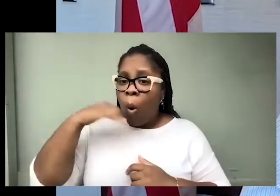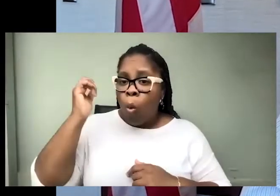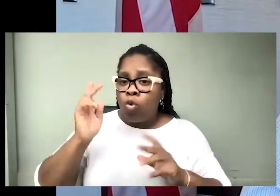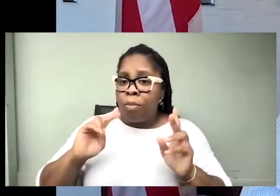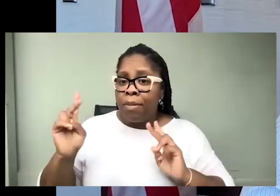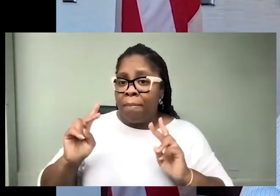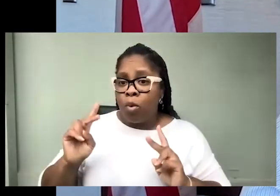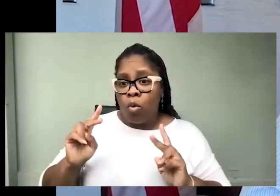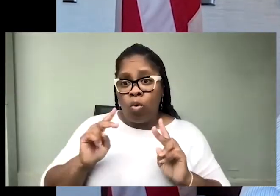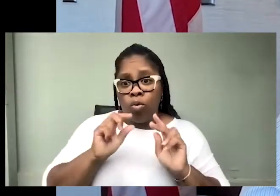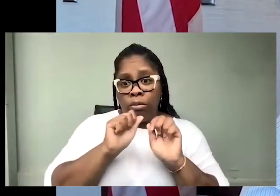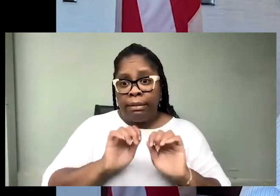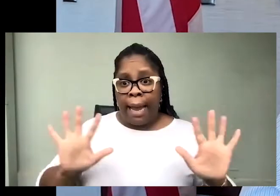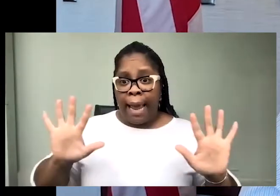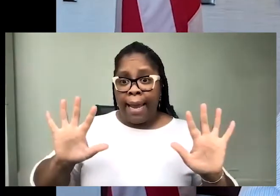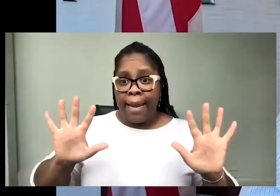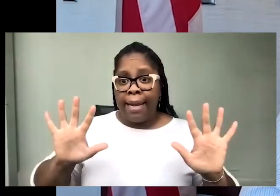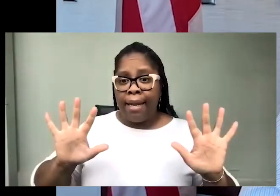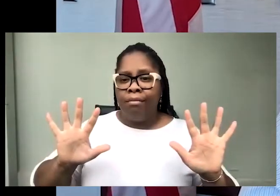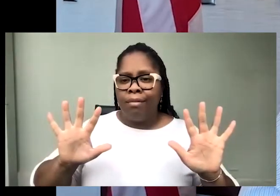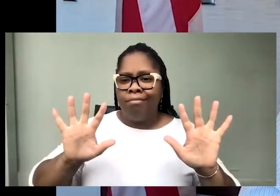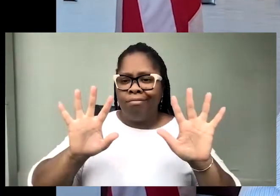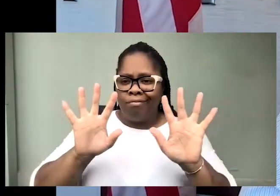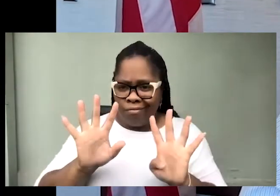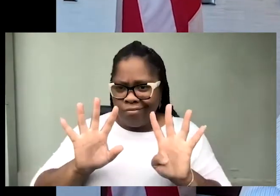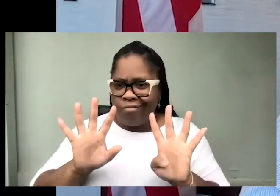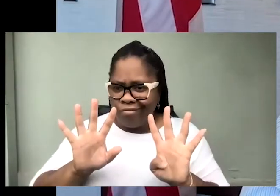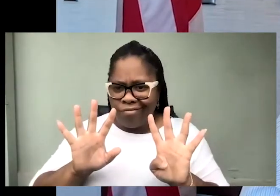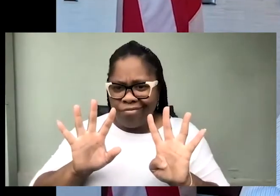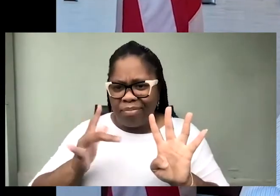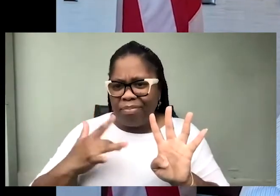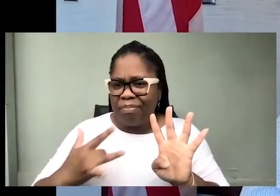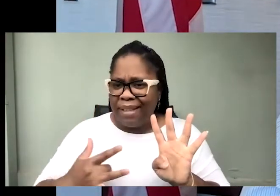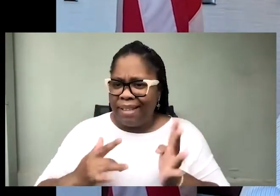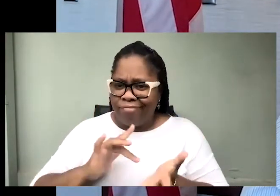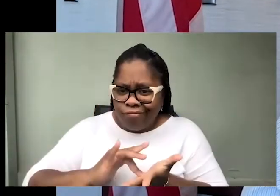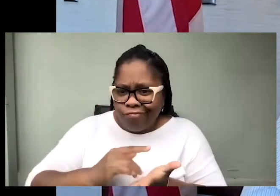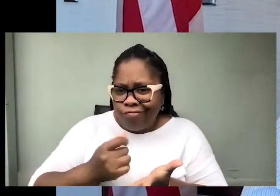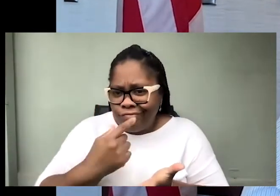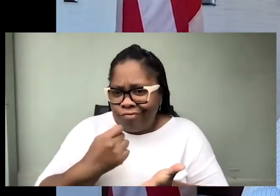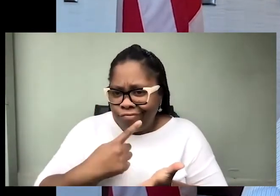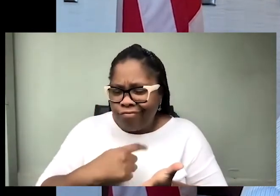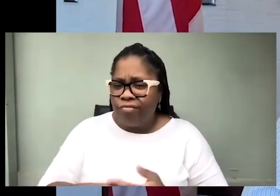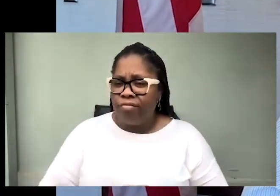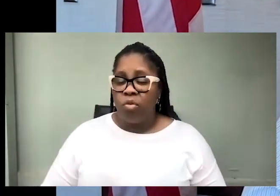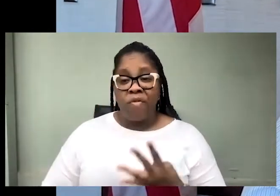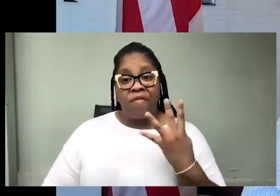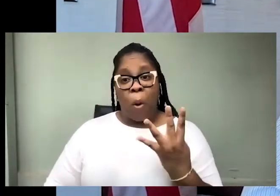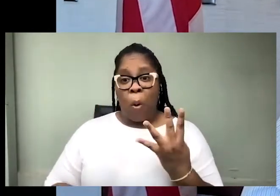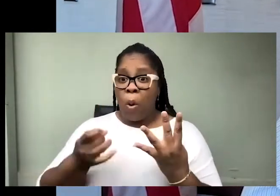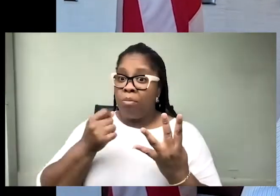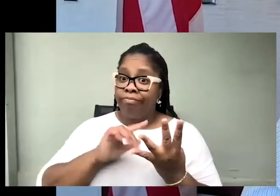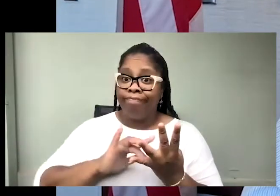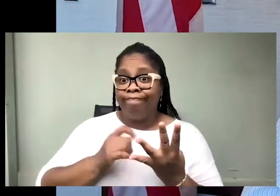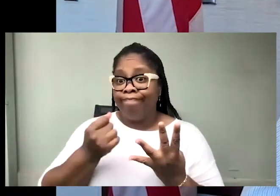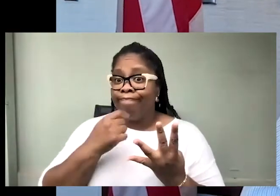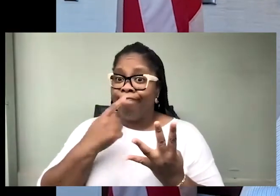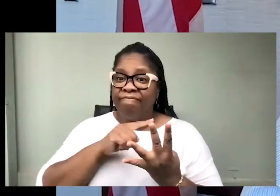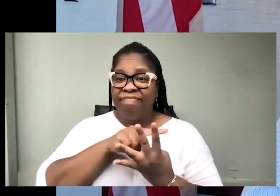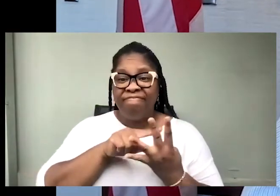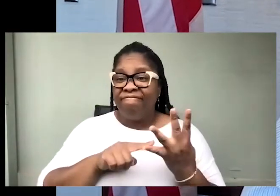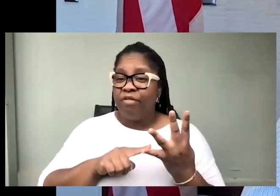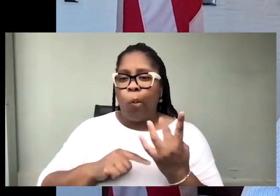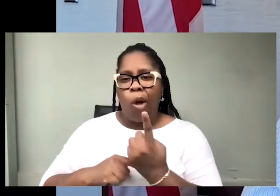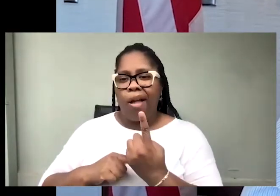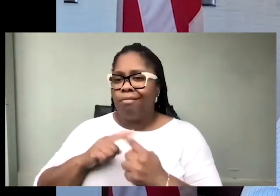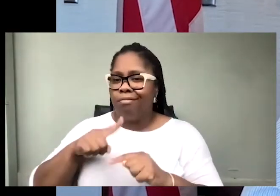1 prescription drug, with 1 in 4 finding these costs to be unaffordable, even with insurance coverage.